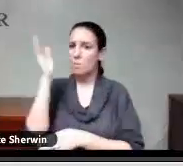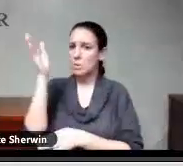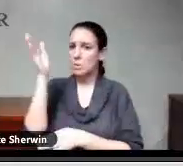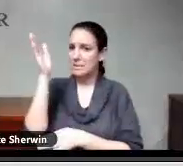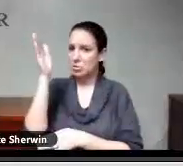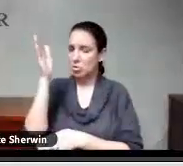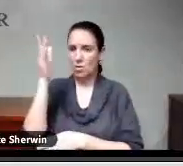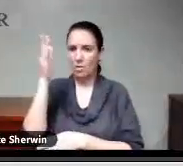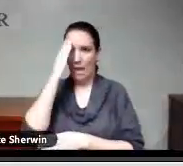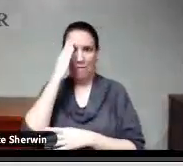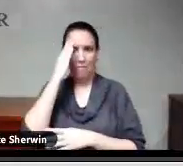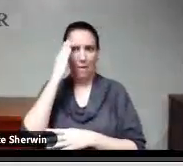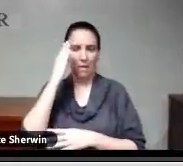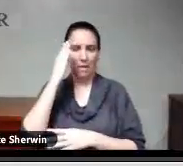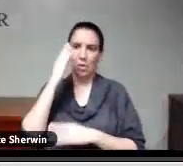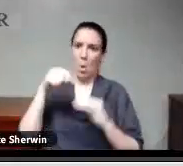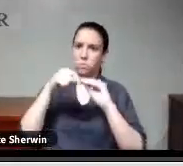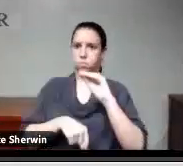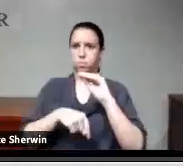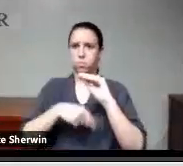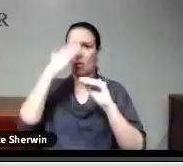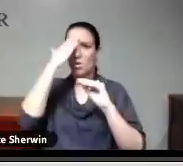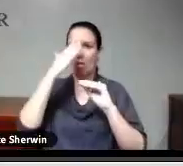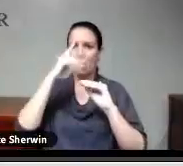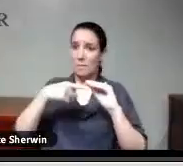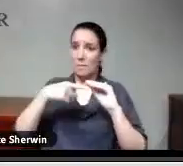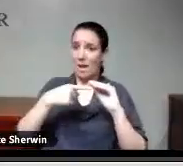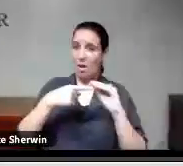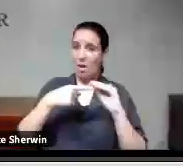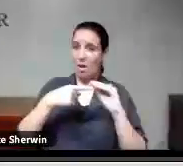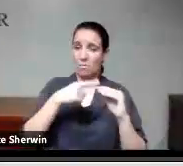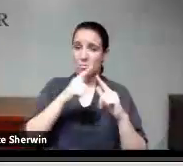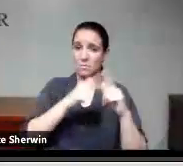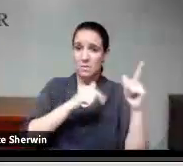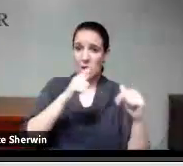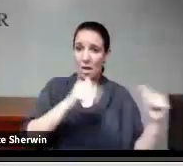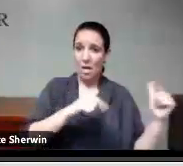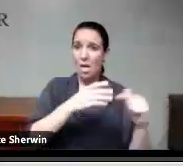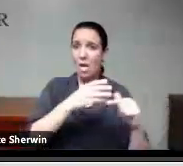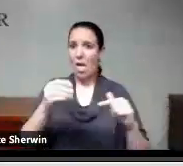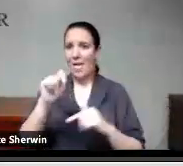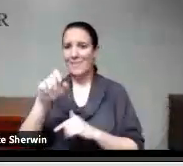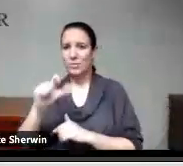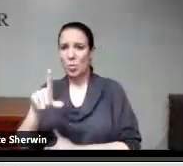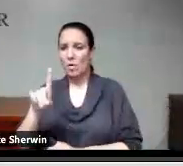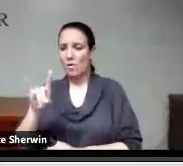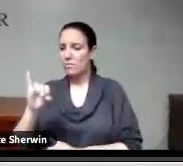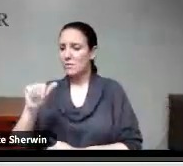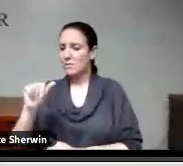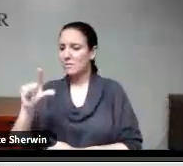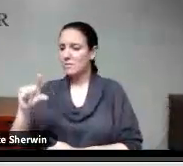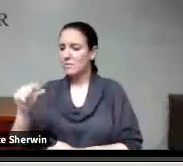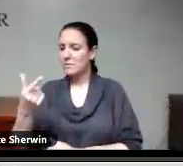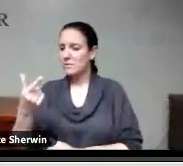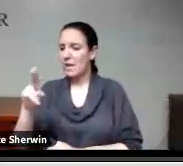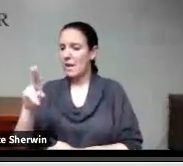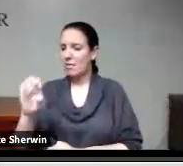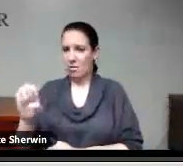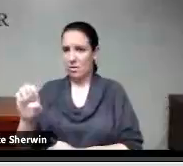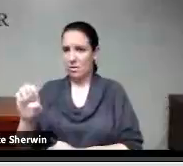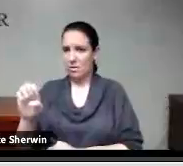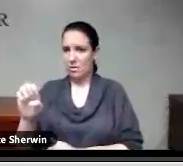and skill related to diversity, but also the tool of dialogue, which is really about exploring, understanding, and